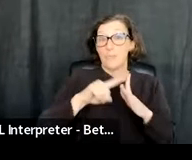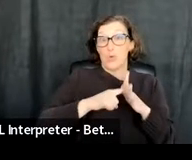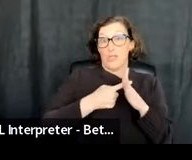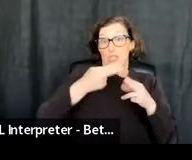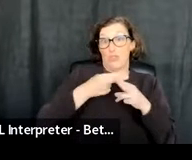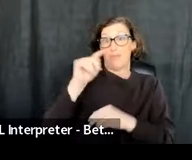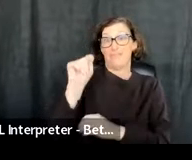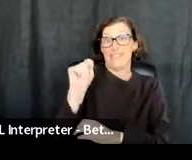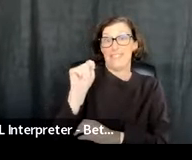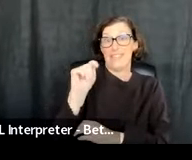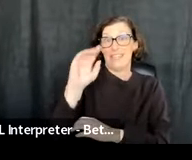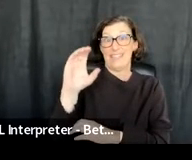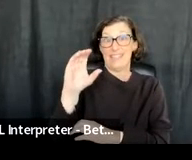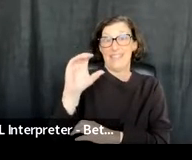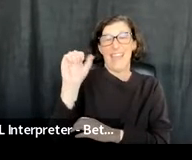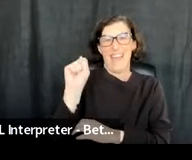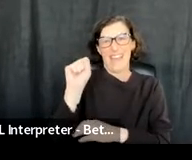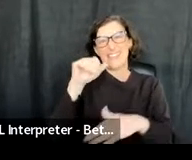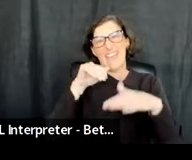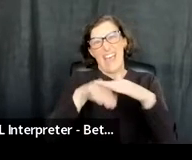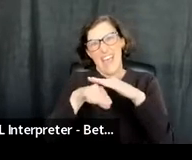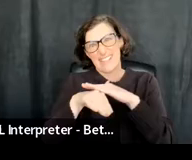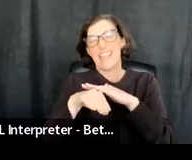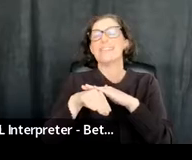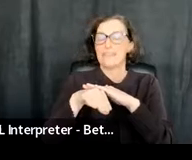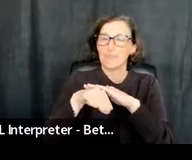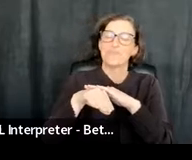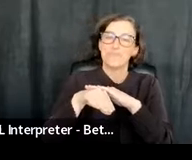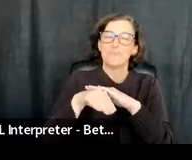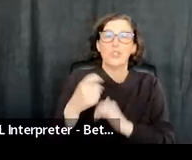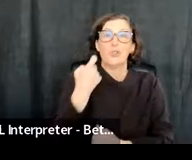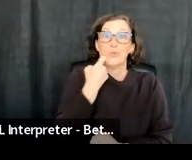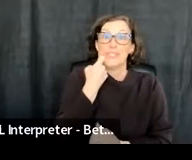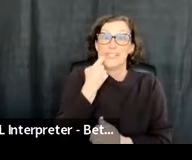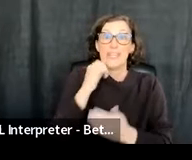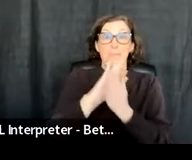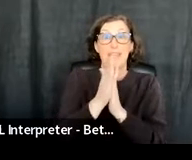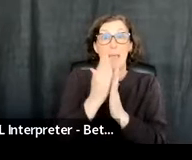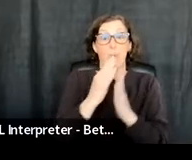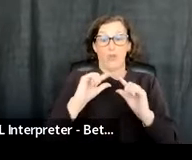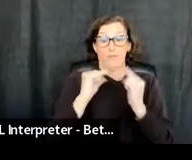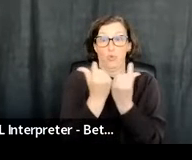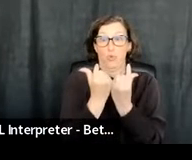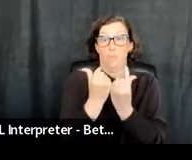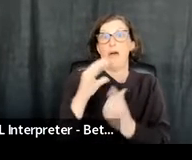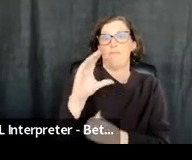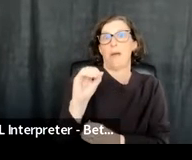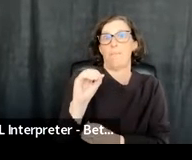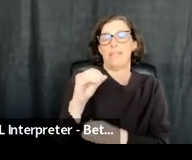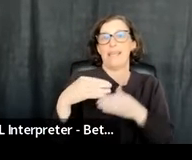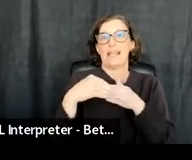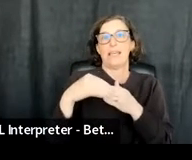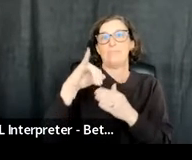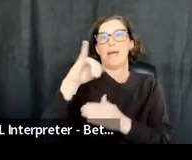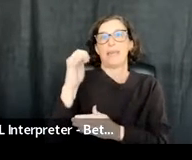TCS or TCS Access or TCS Associates. Recently, we became part of a group of companies led by Jessica